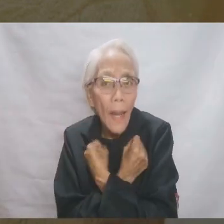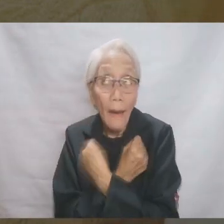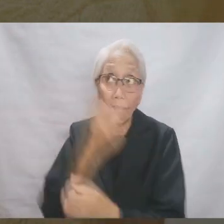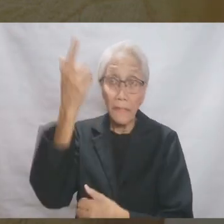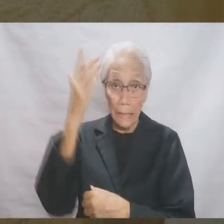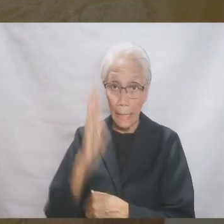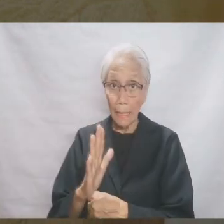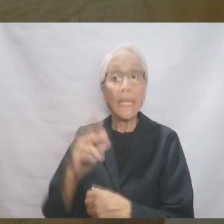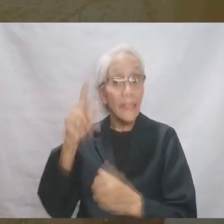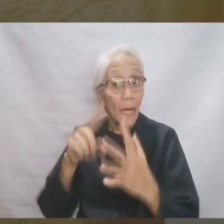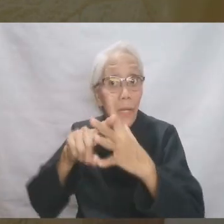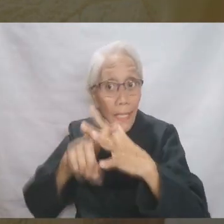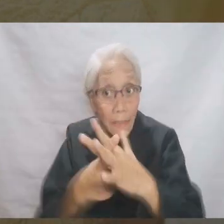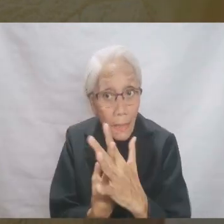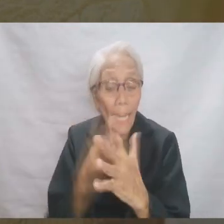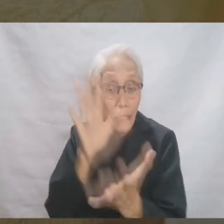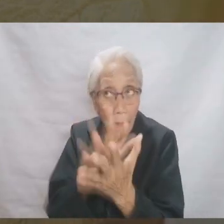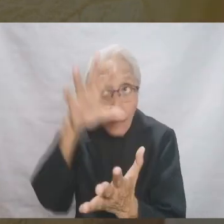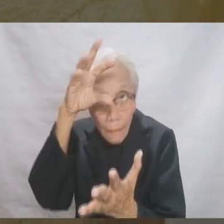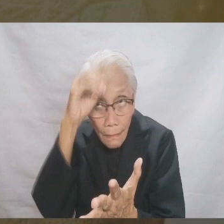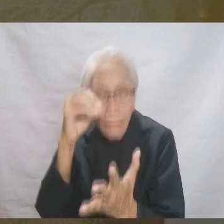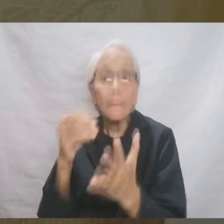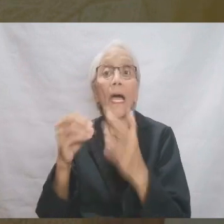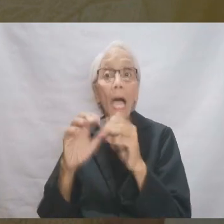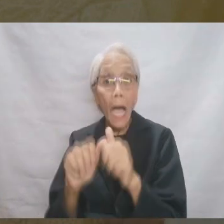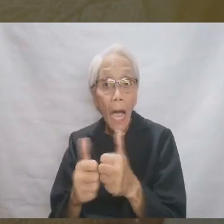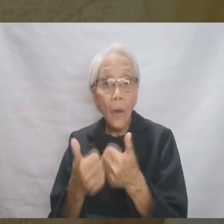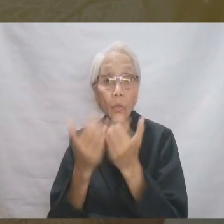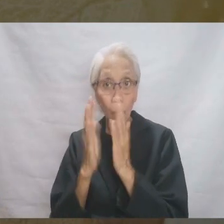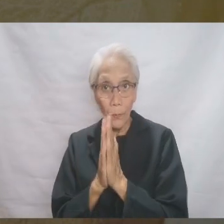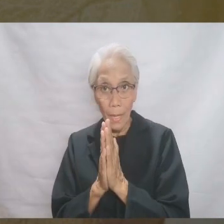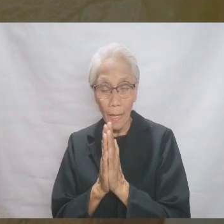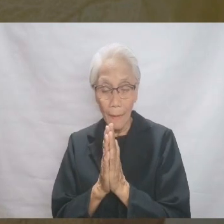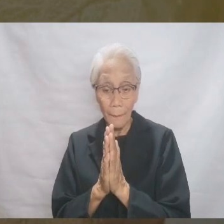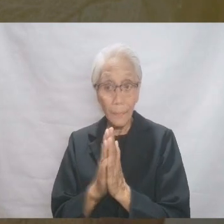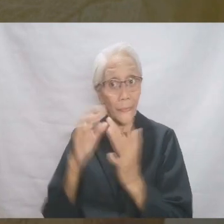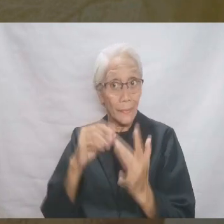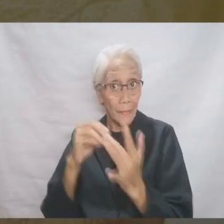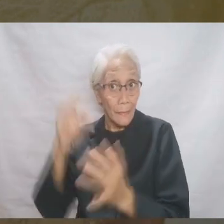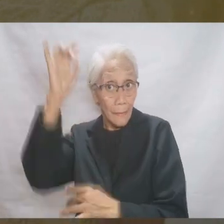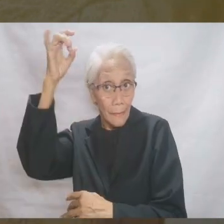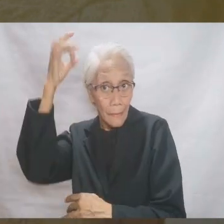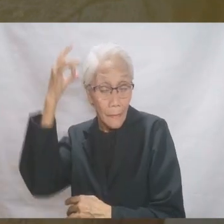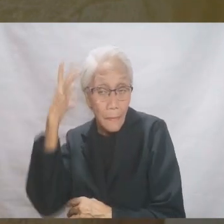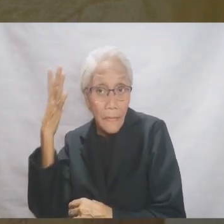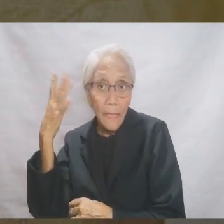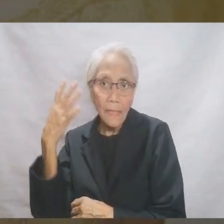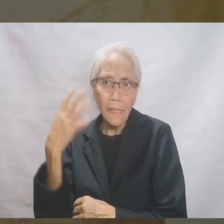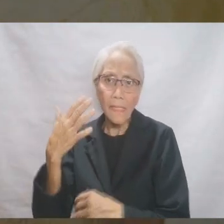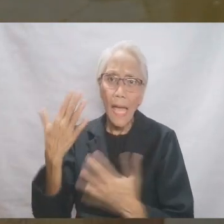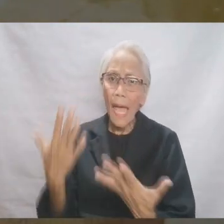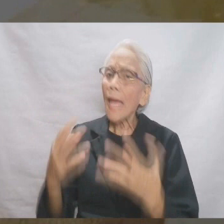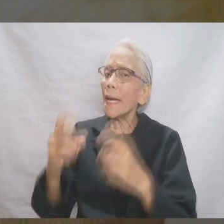God. In fact, nagsisimula pa lang silang matutong manalangin. Ang extraordinary graces,